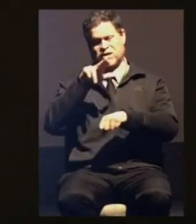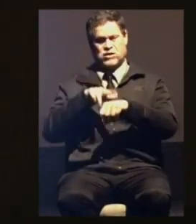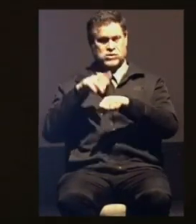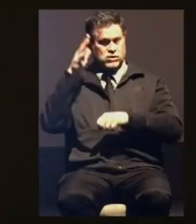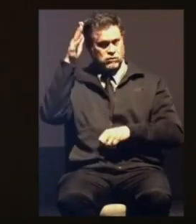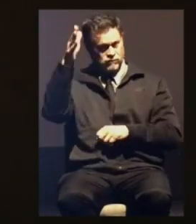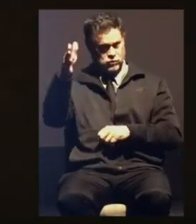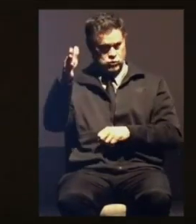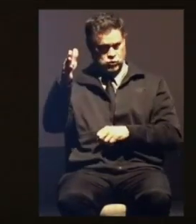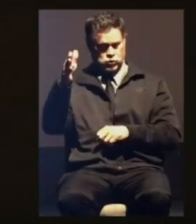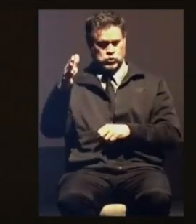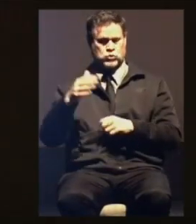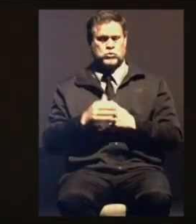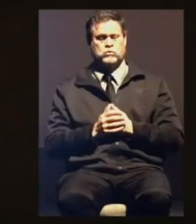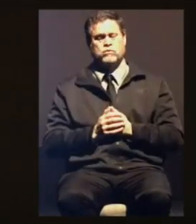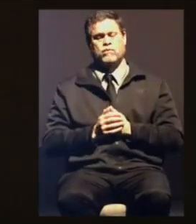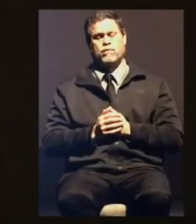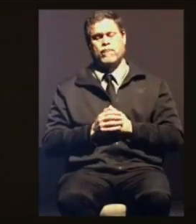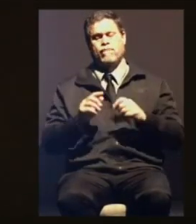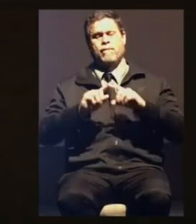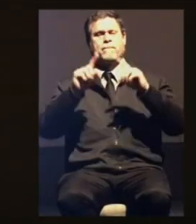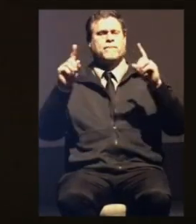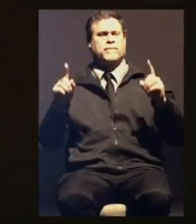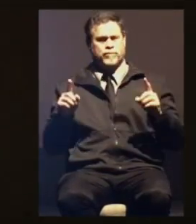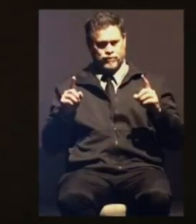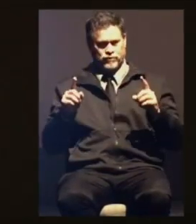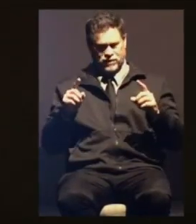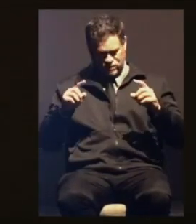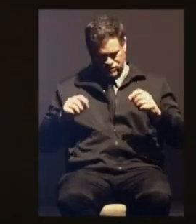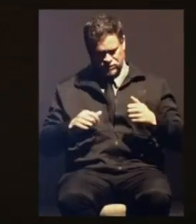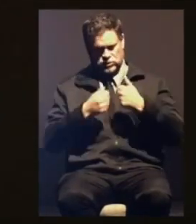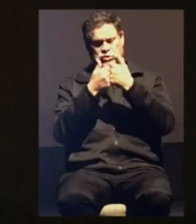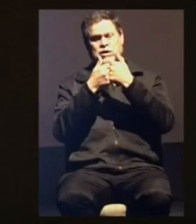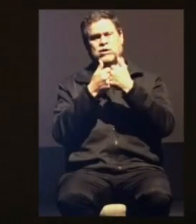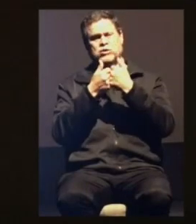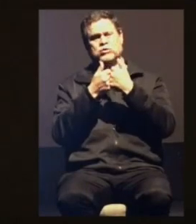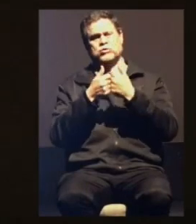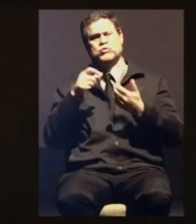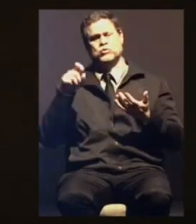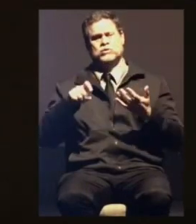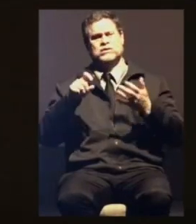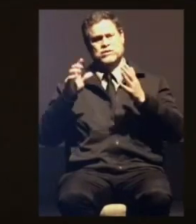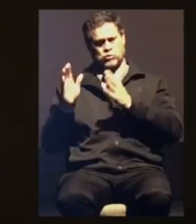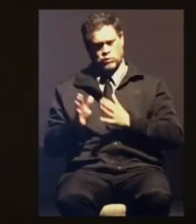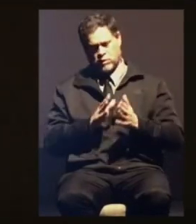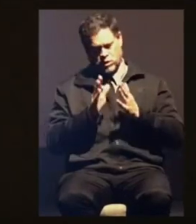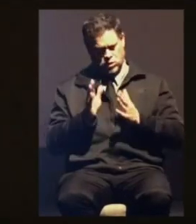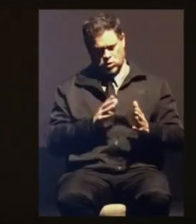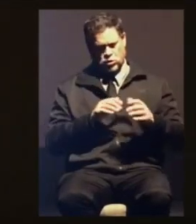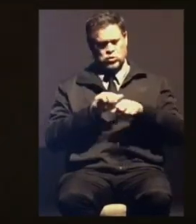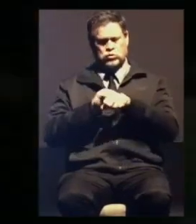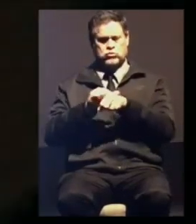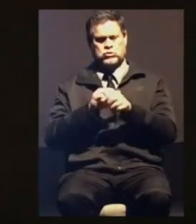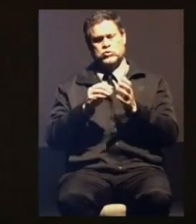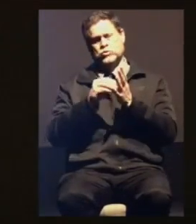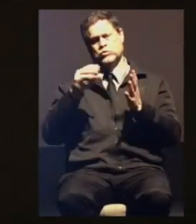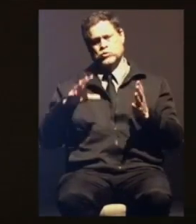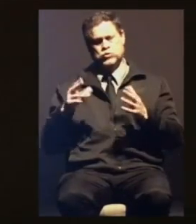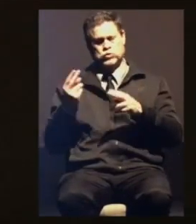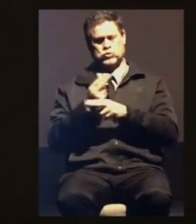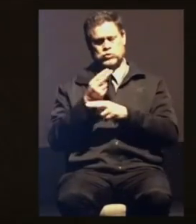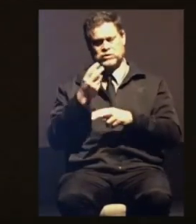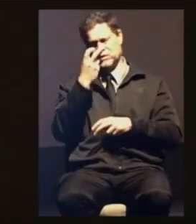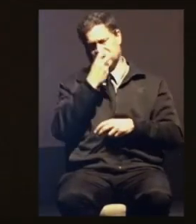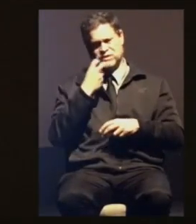the future. But there is a bit of a challenge in that we need to prepare and train these students using